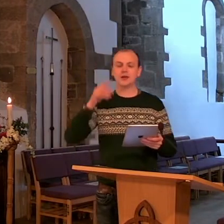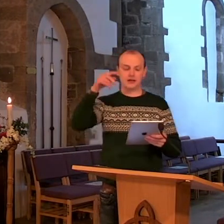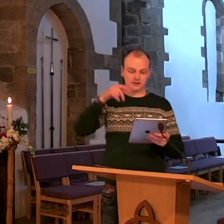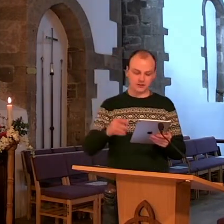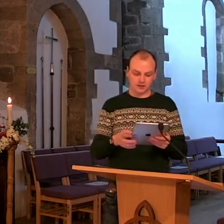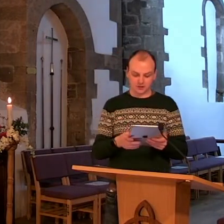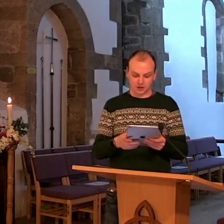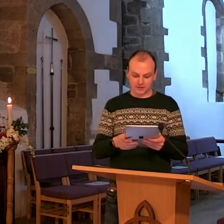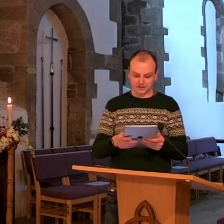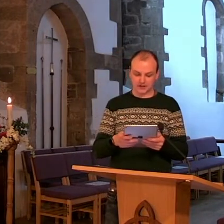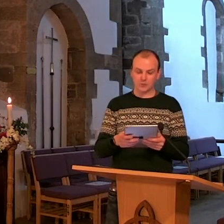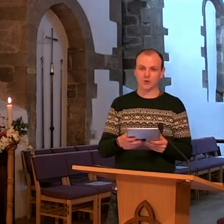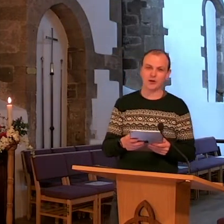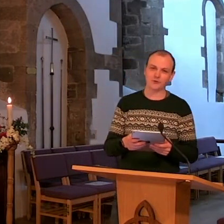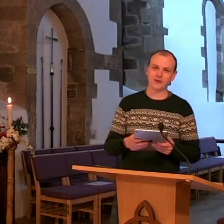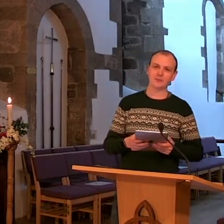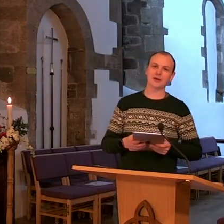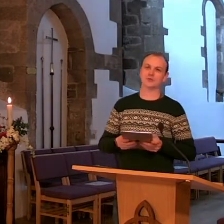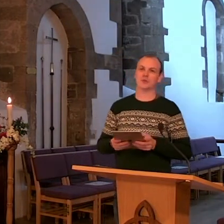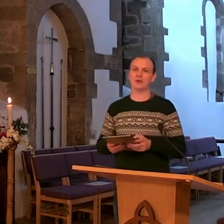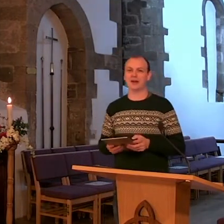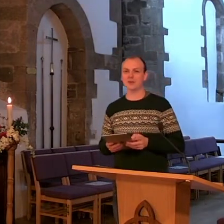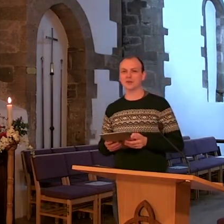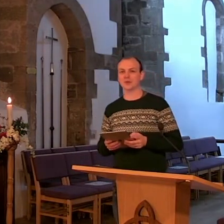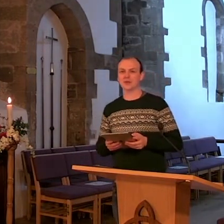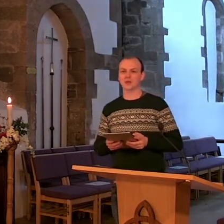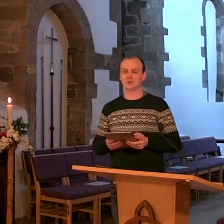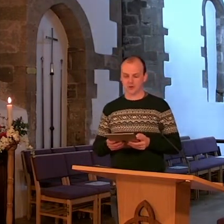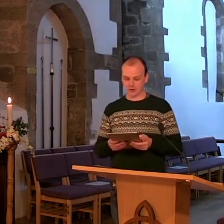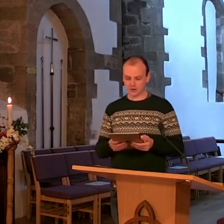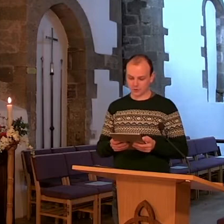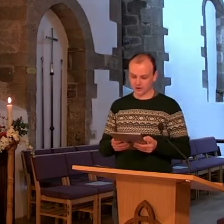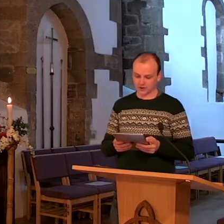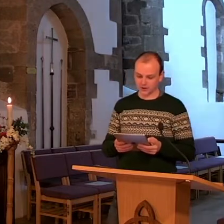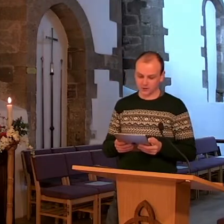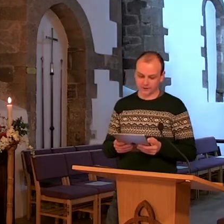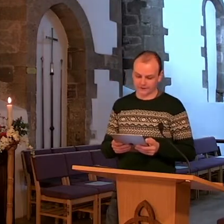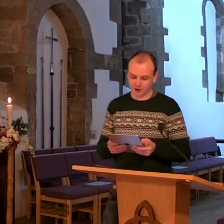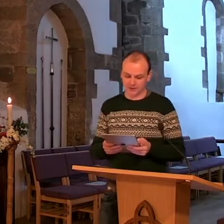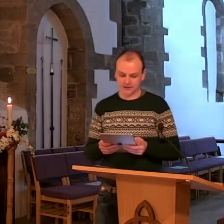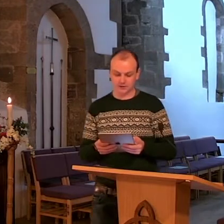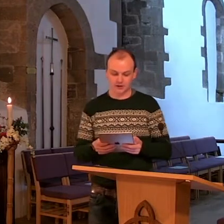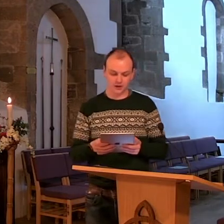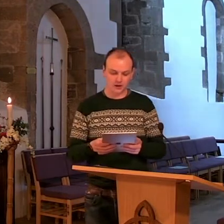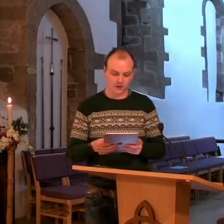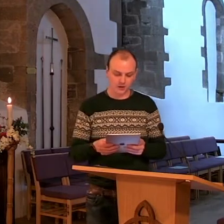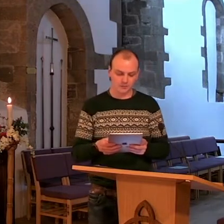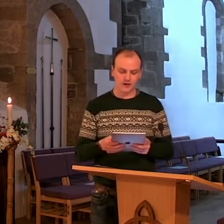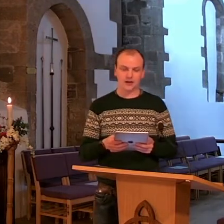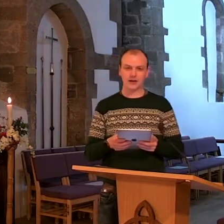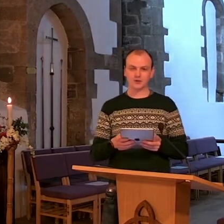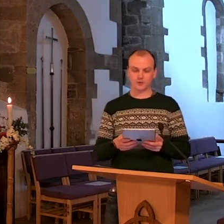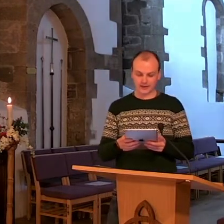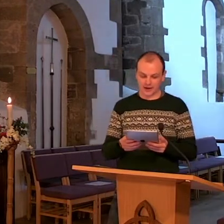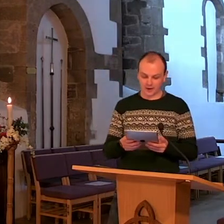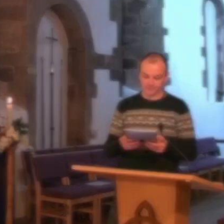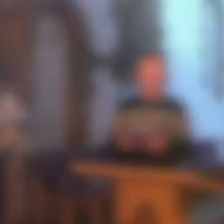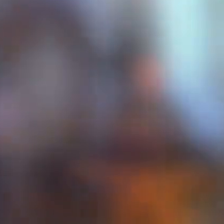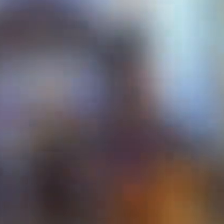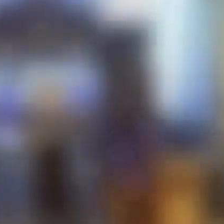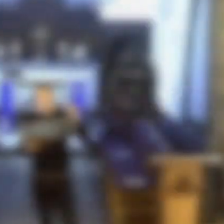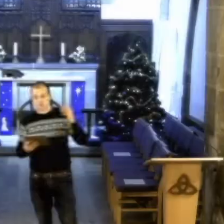on. Let's see those comments and we'll hopefully be able to reply with them because we're watching along on the comments as they